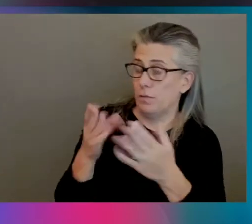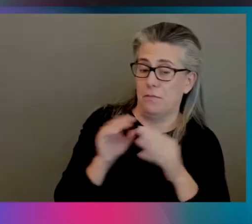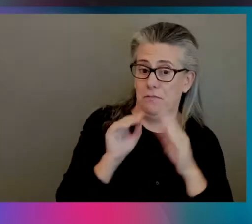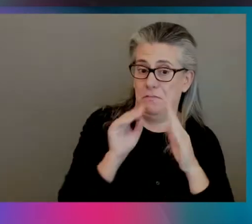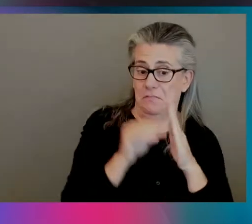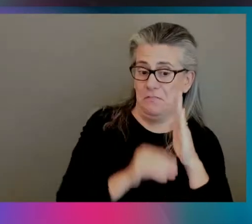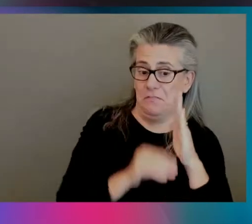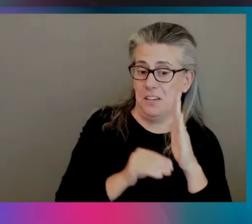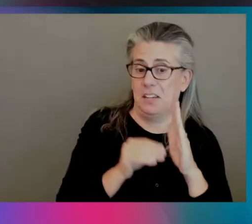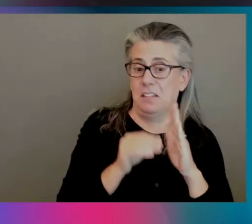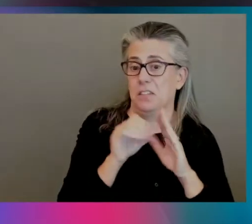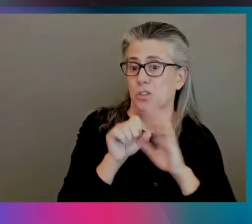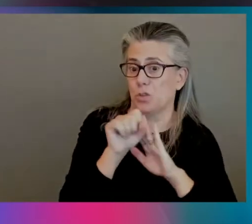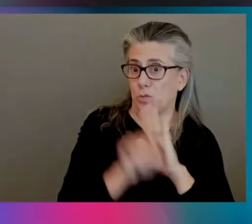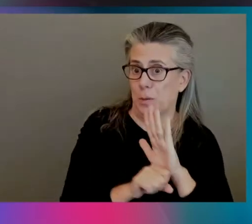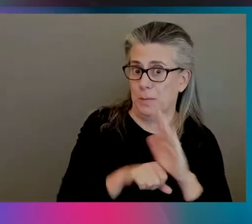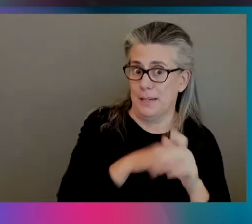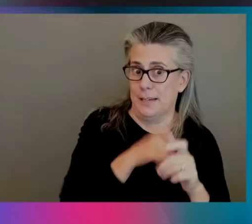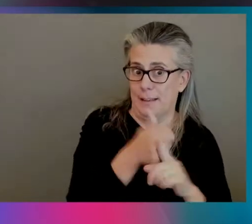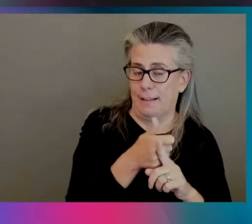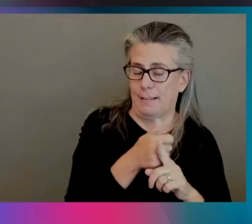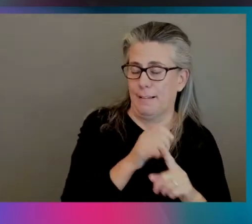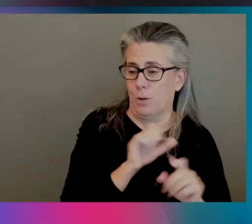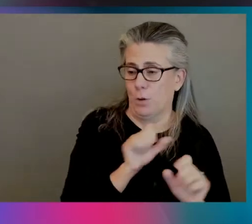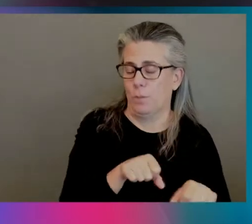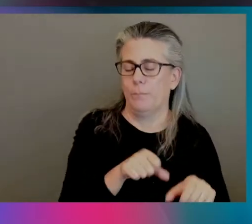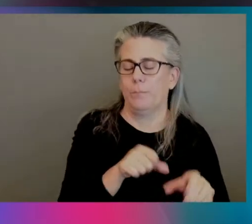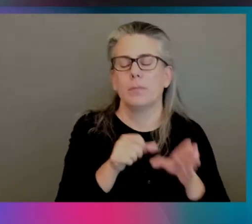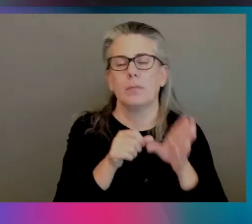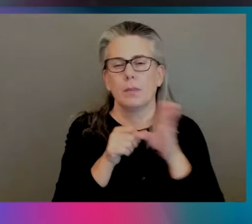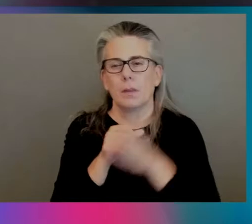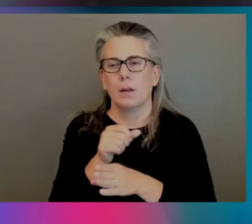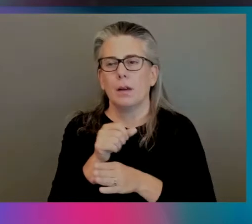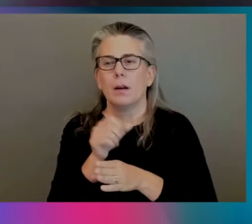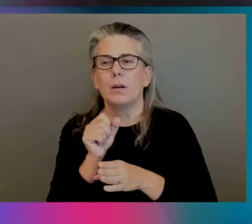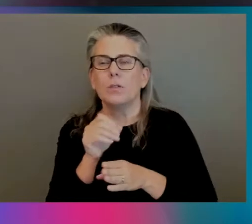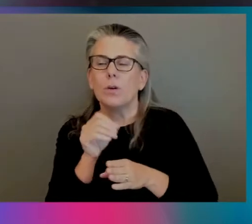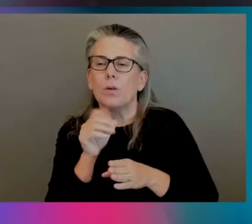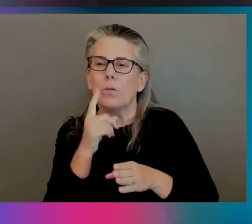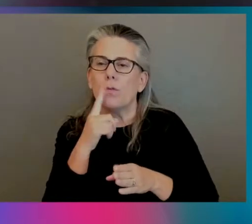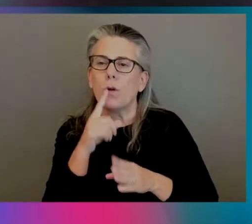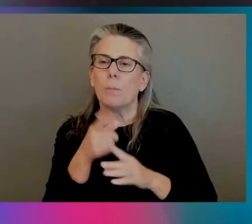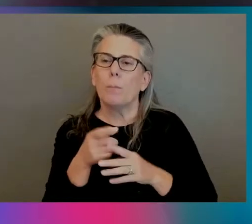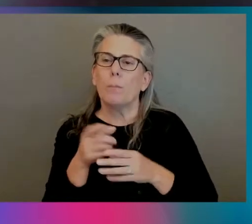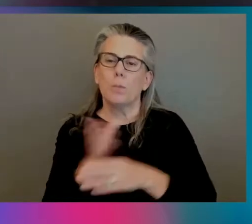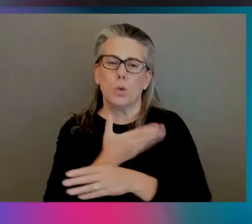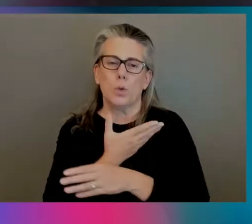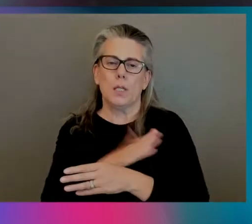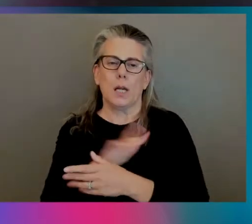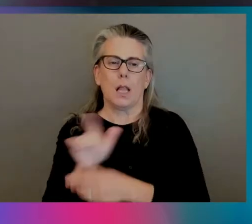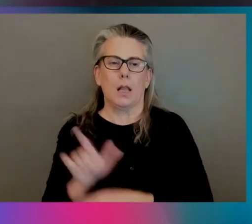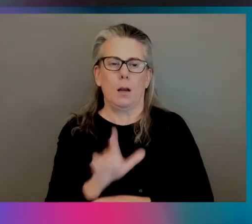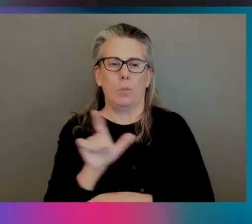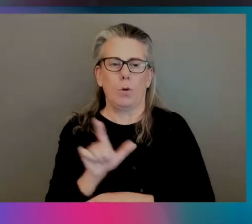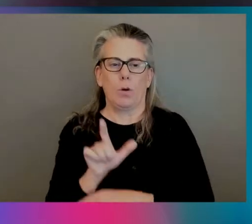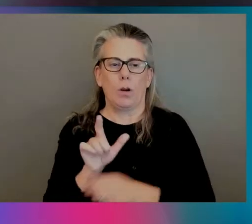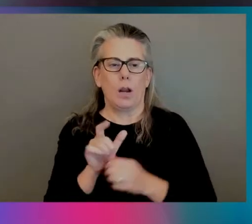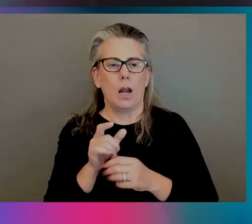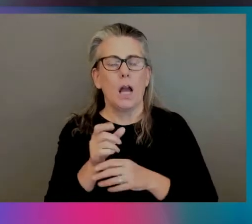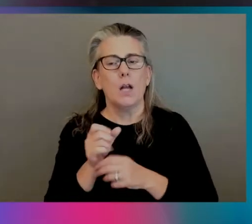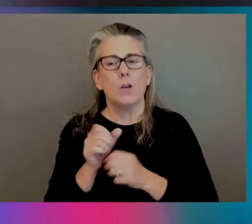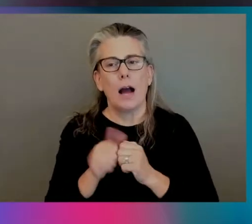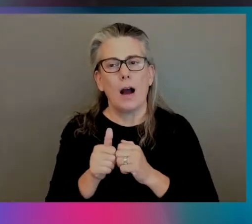item metadata. I know just from managing my own home music library, getting that metadata correct. Oh, yeah. And so on is a fairly heavy lift just